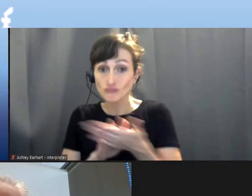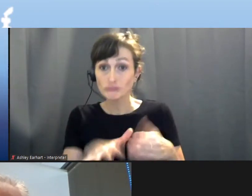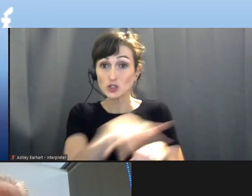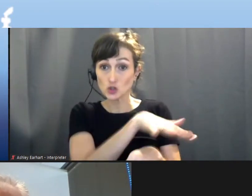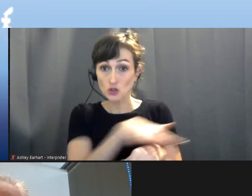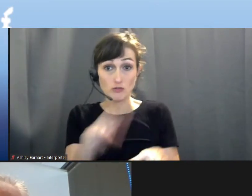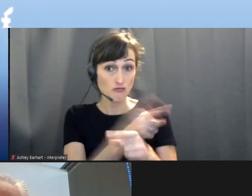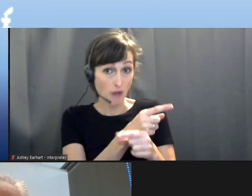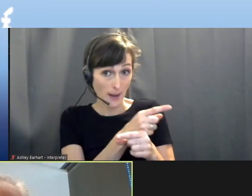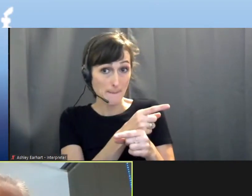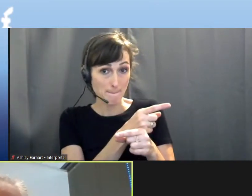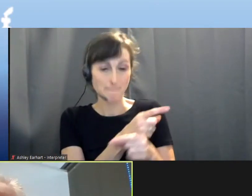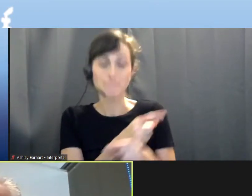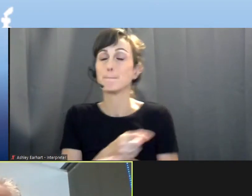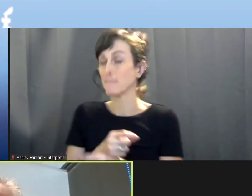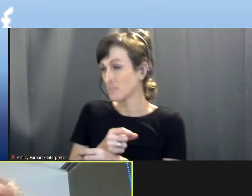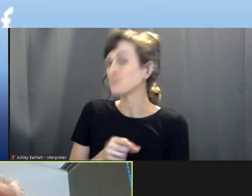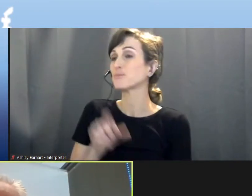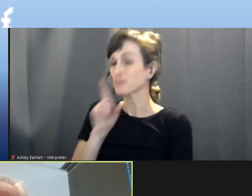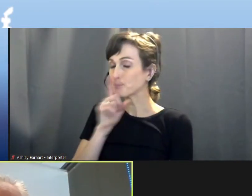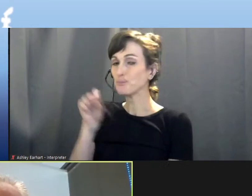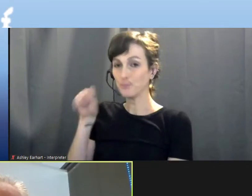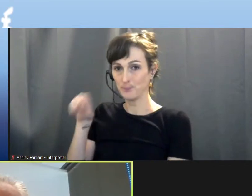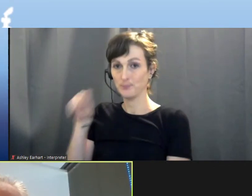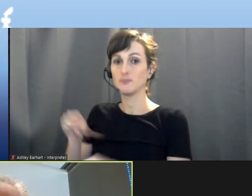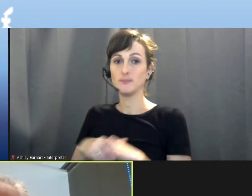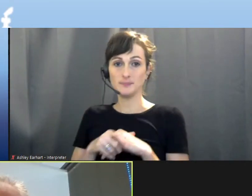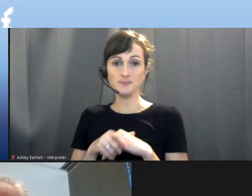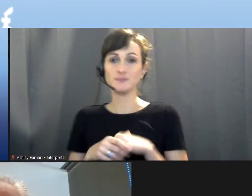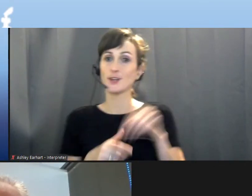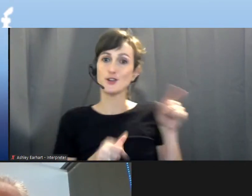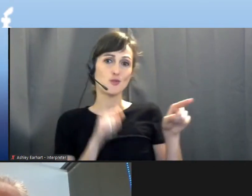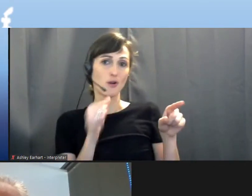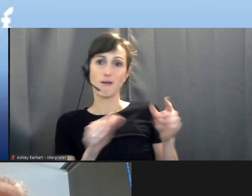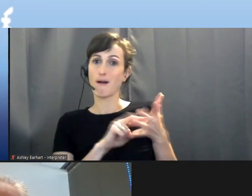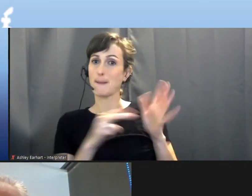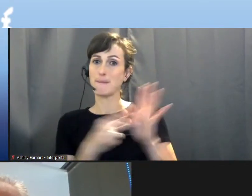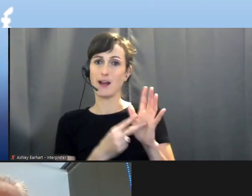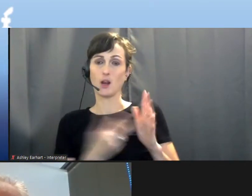correct? That is correct. Yes, sir. You're not eliminating